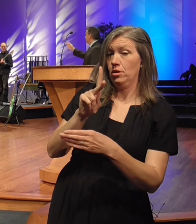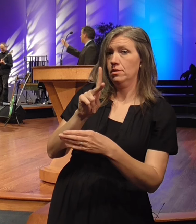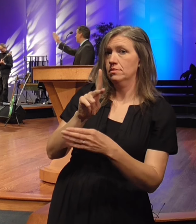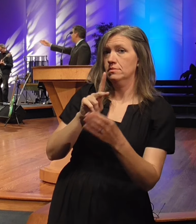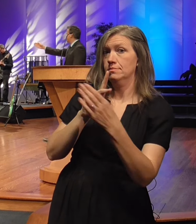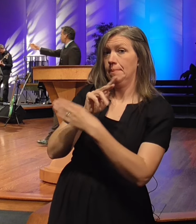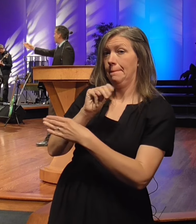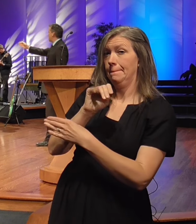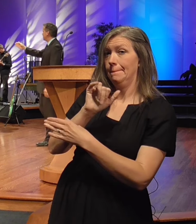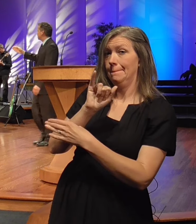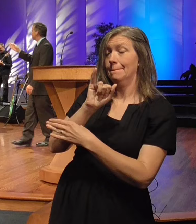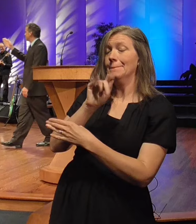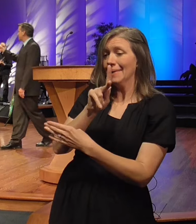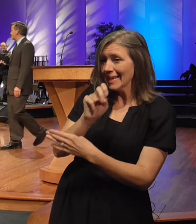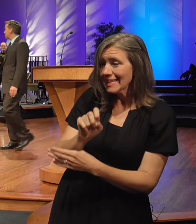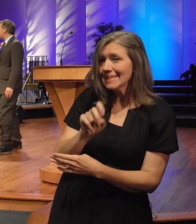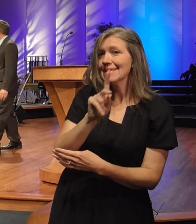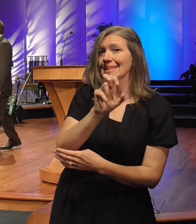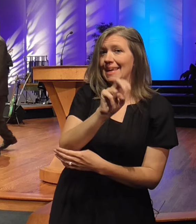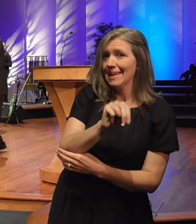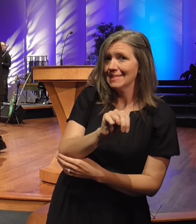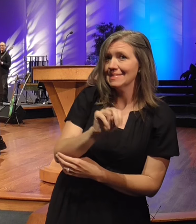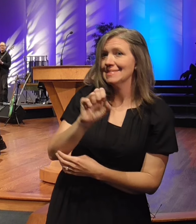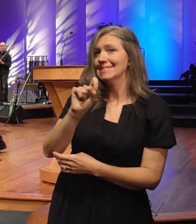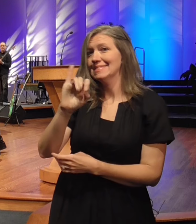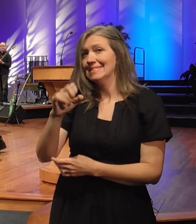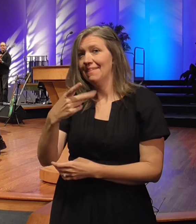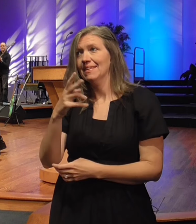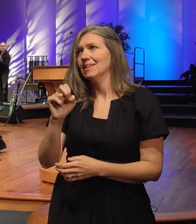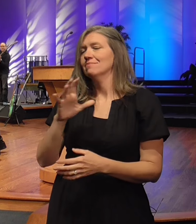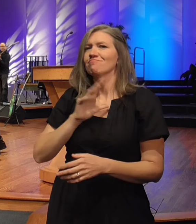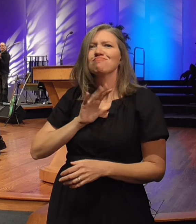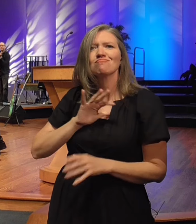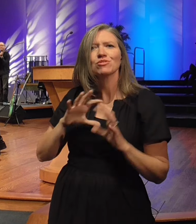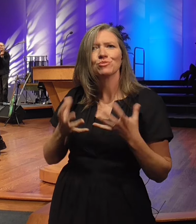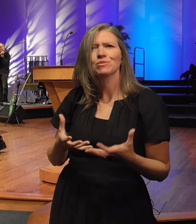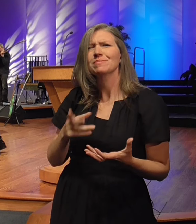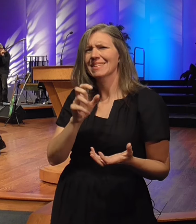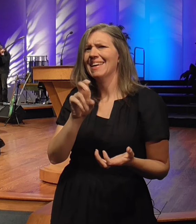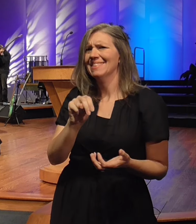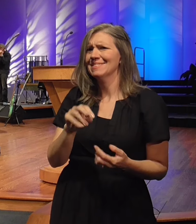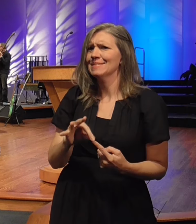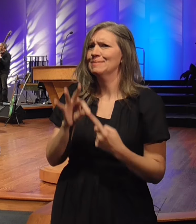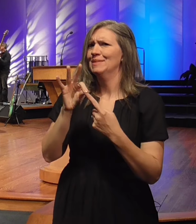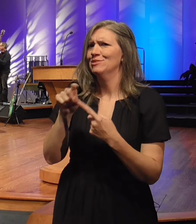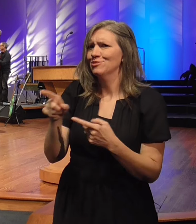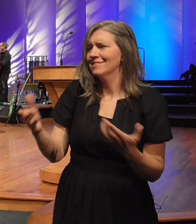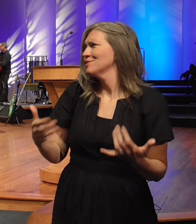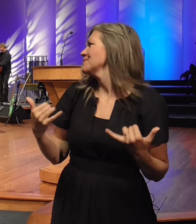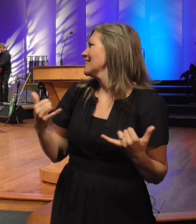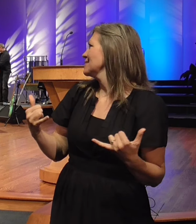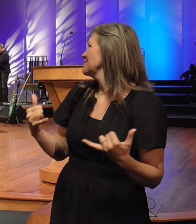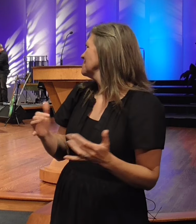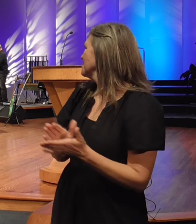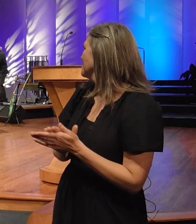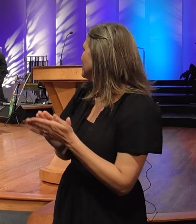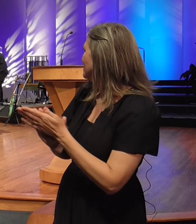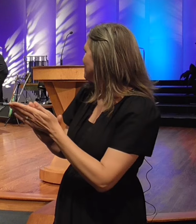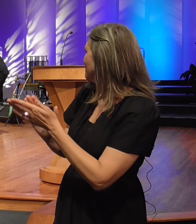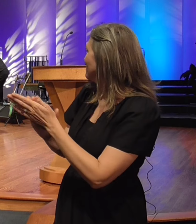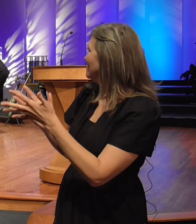Laura Berman, thank you so much. Thank you, Randy. Mark, I've got that right? Mike,